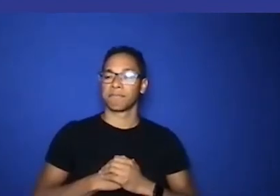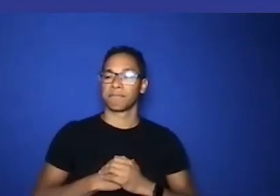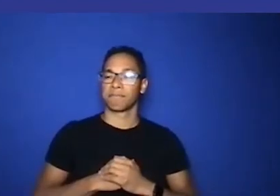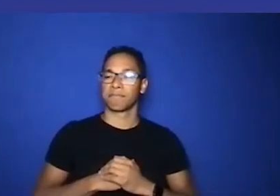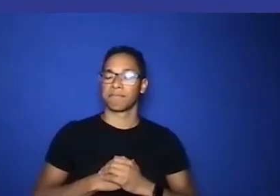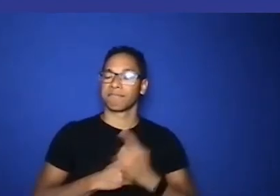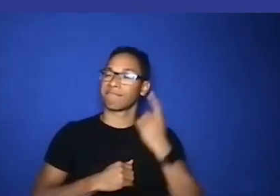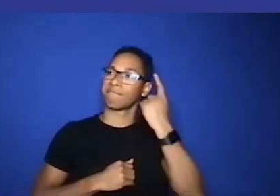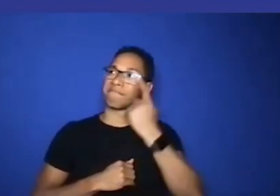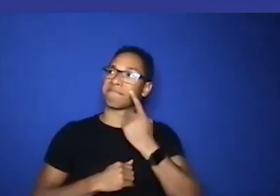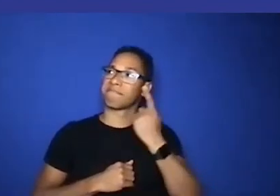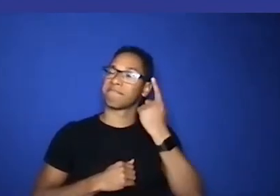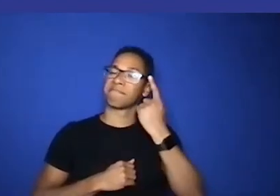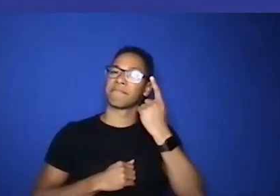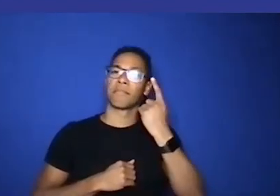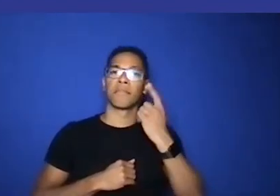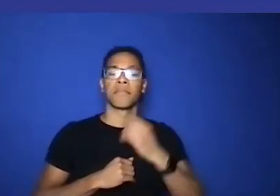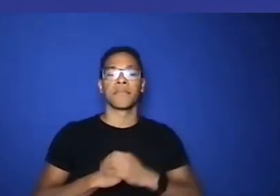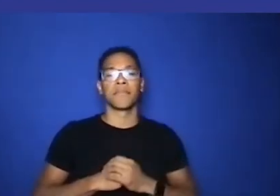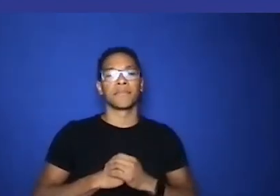what changes when